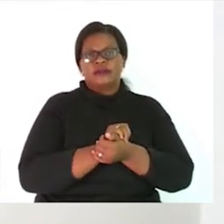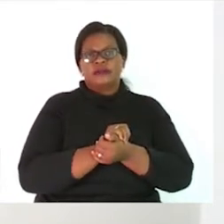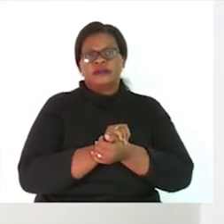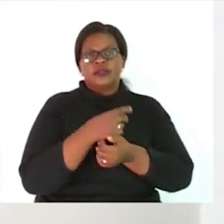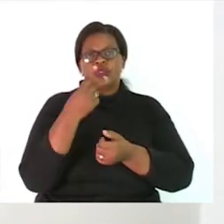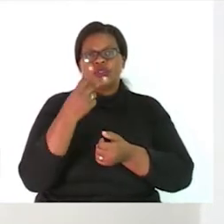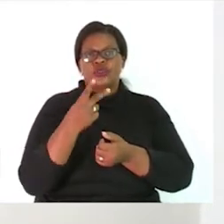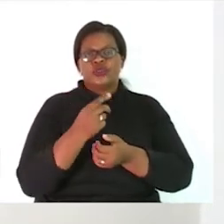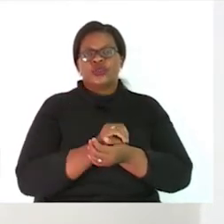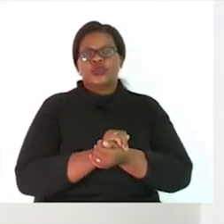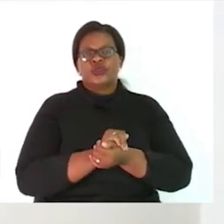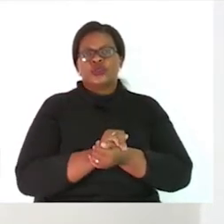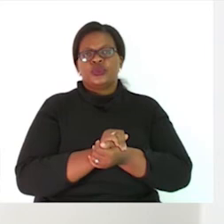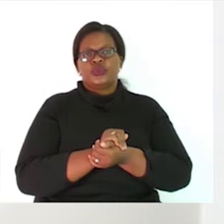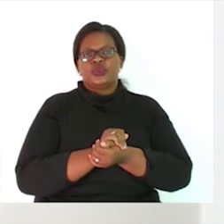2,